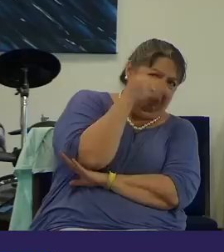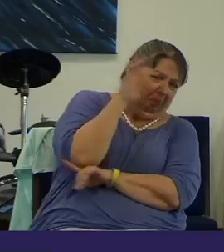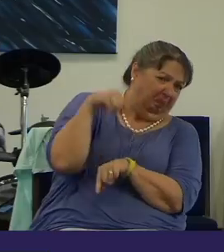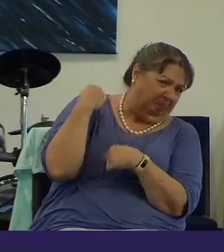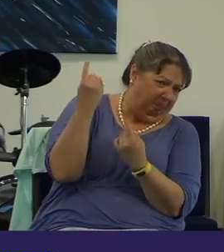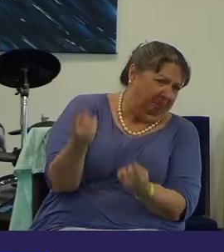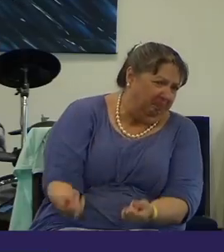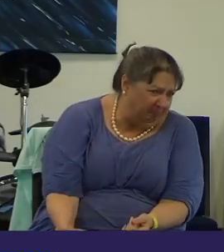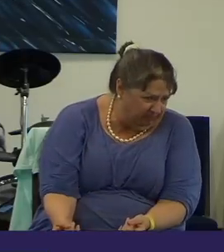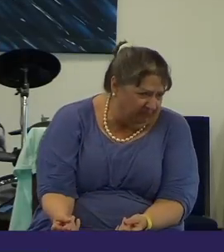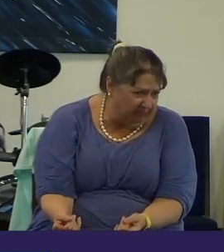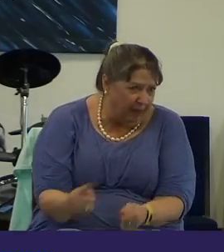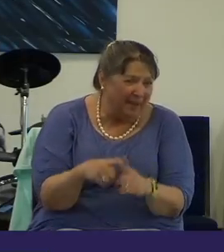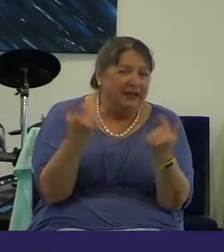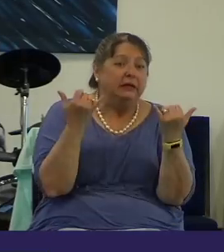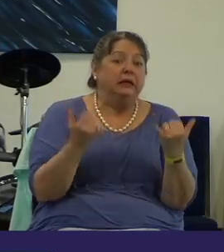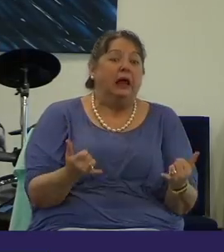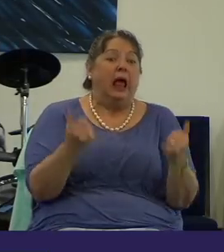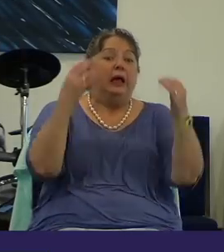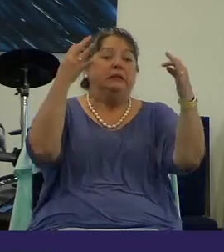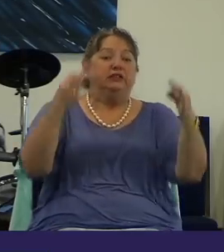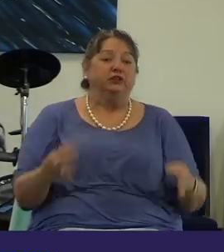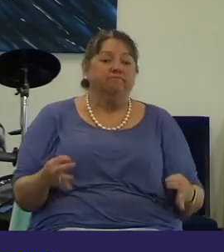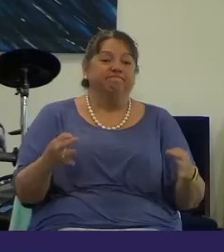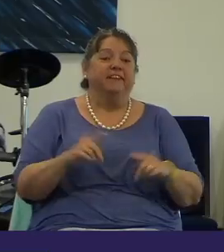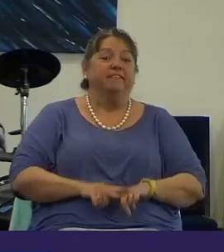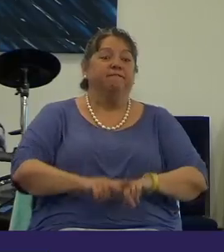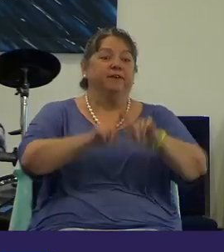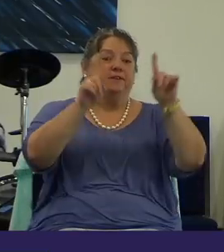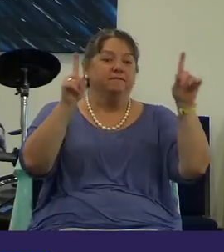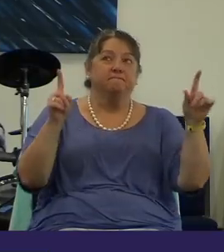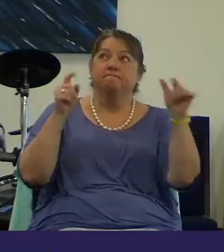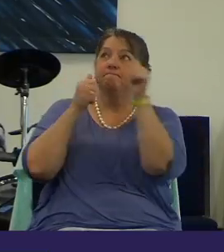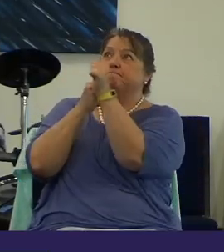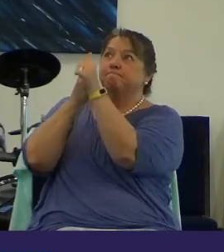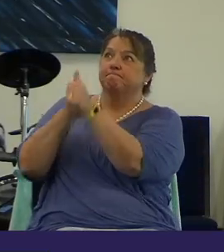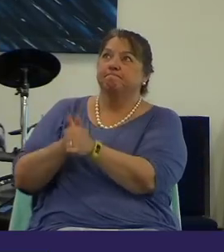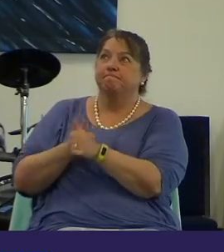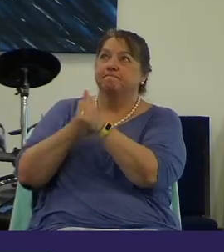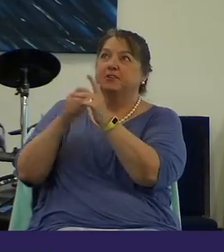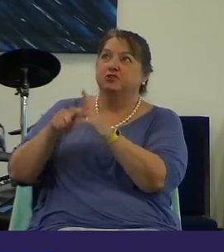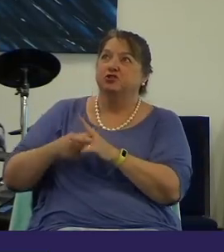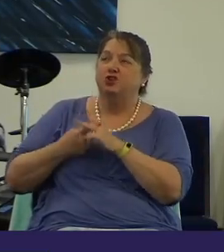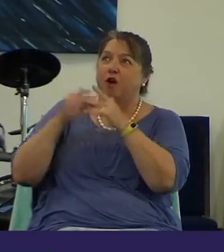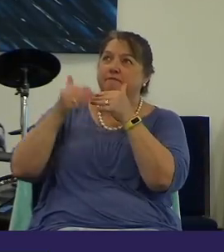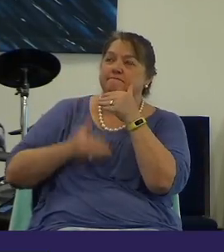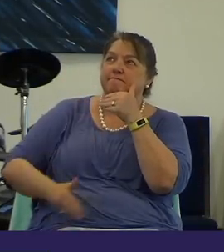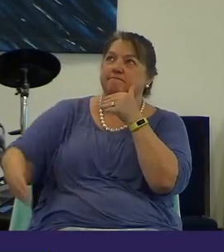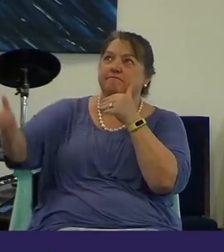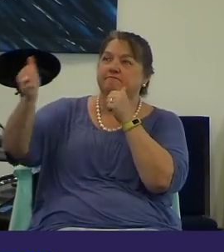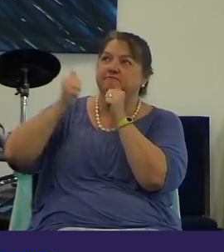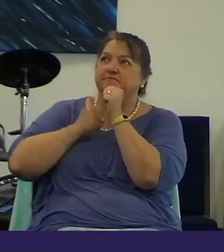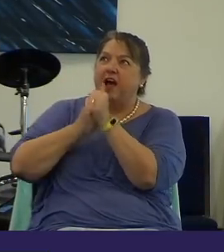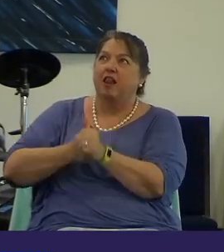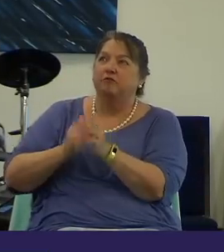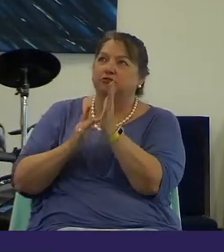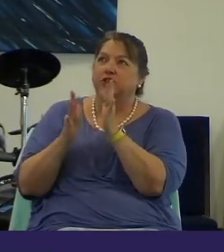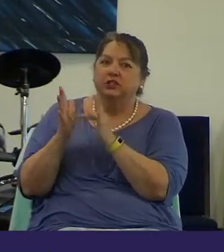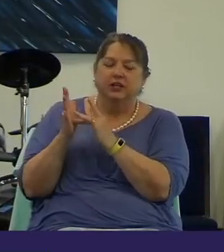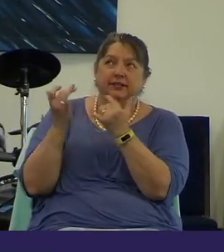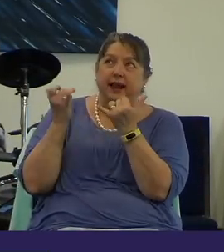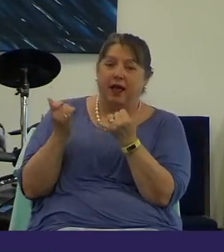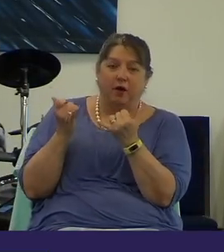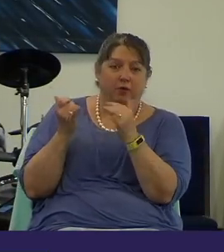I've heard. And today I want to make it real. I want to start this day with Jesus, this resurrected one governing my heart and